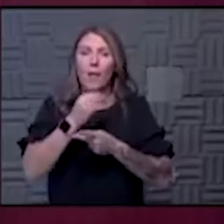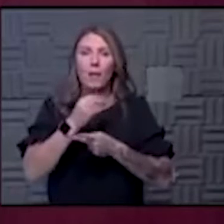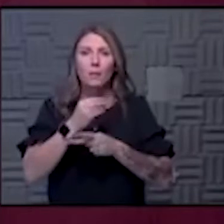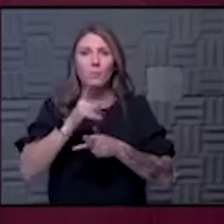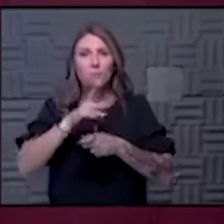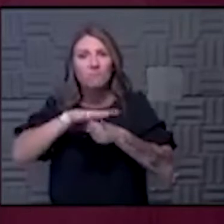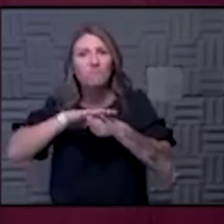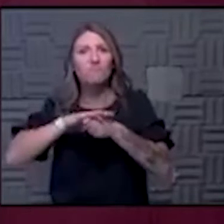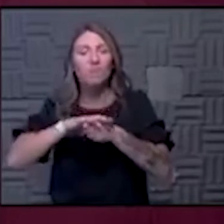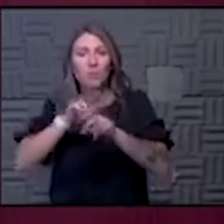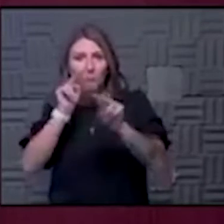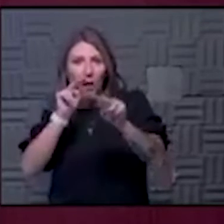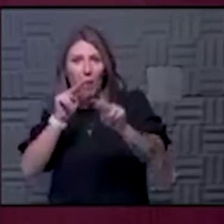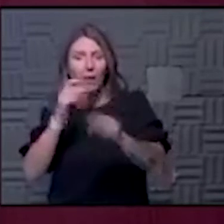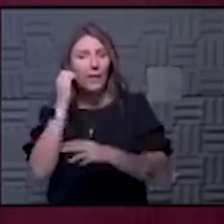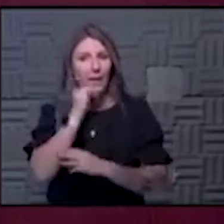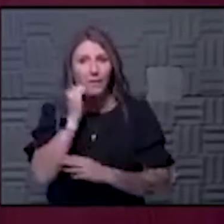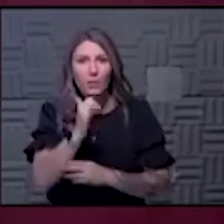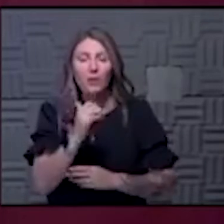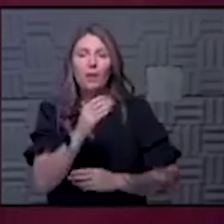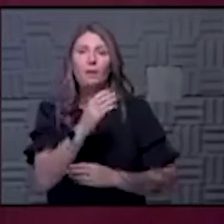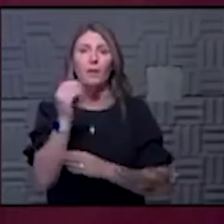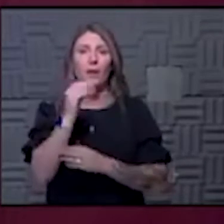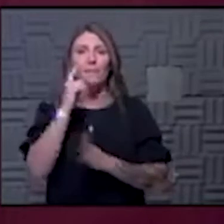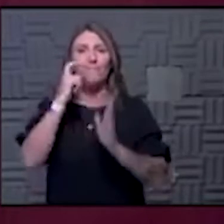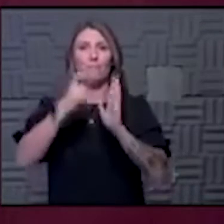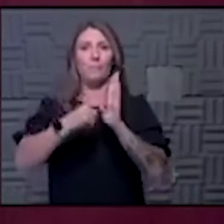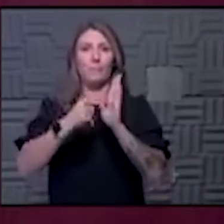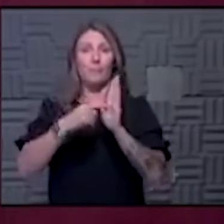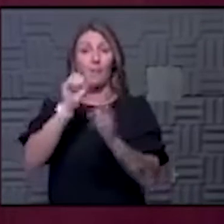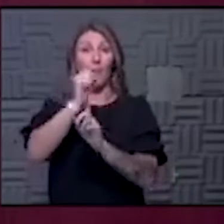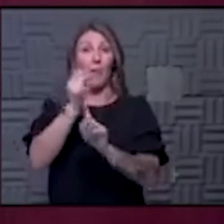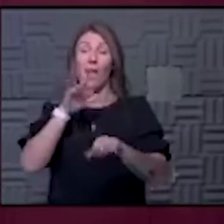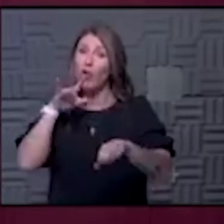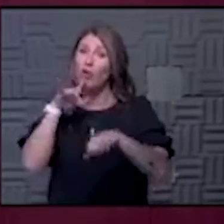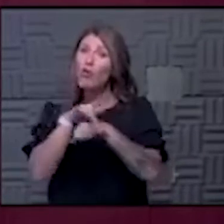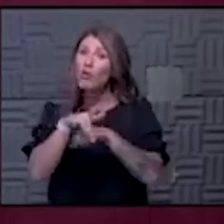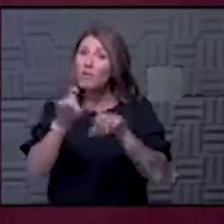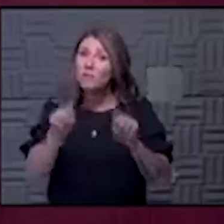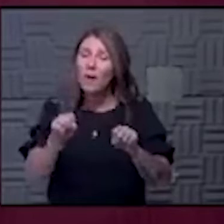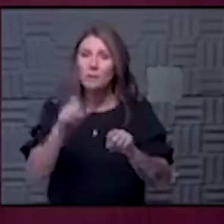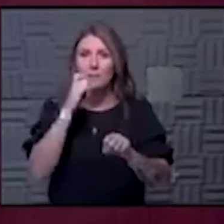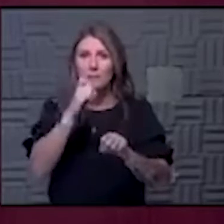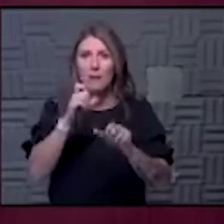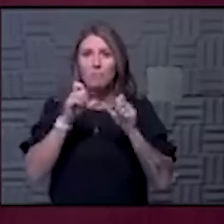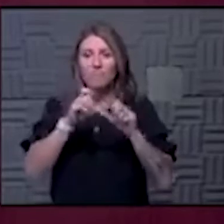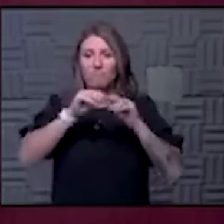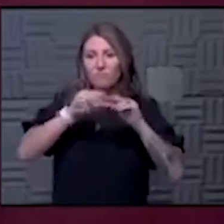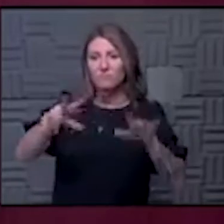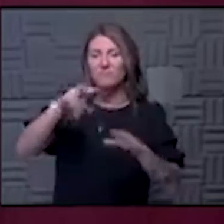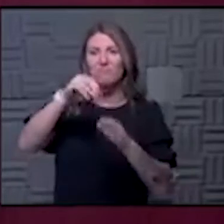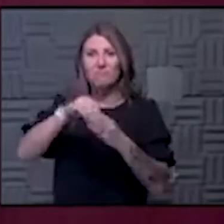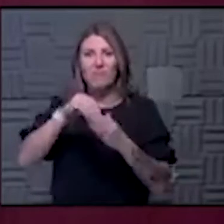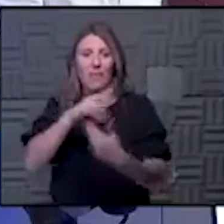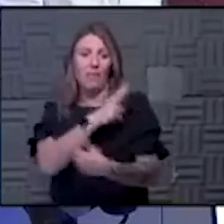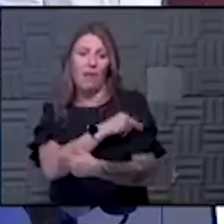every day and trying to identify those cases as early as possible so we don't continue to spread within our hospital